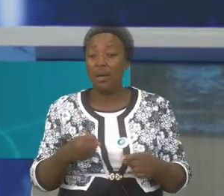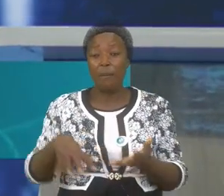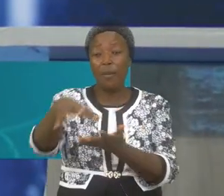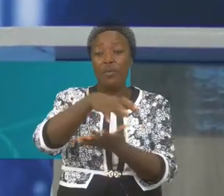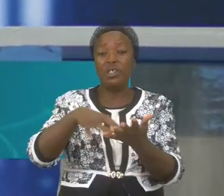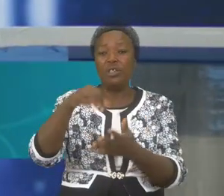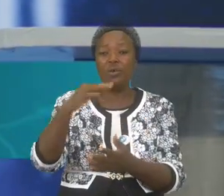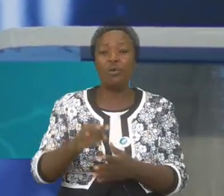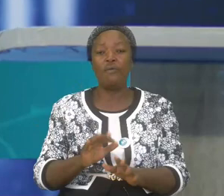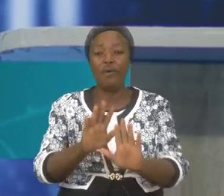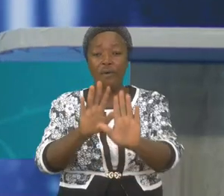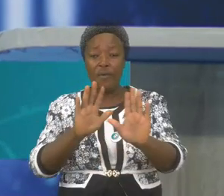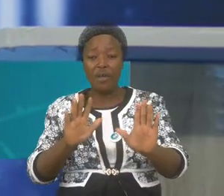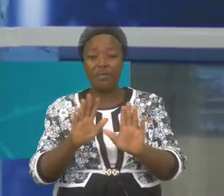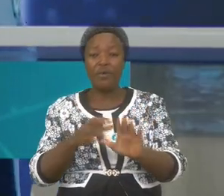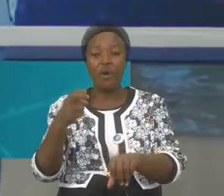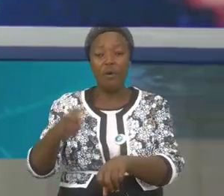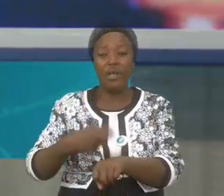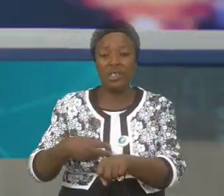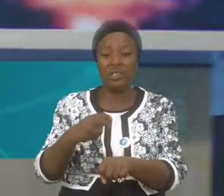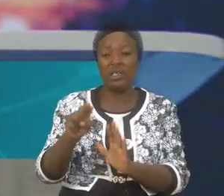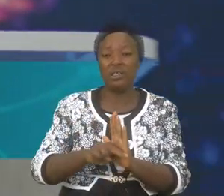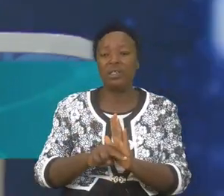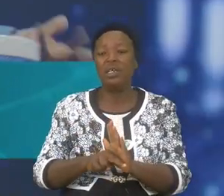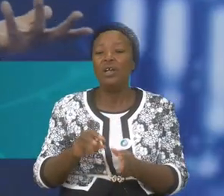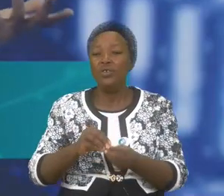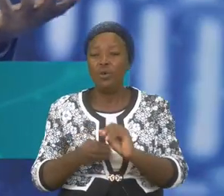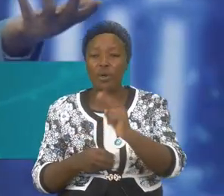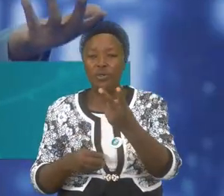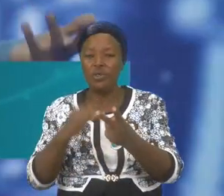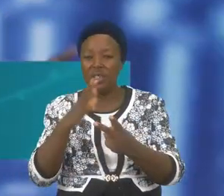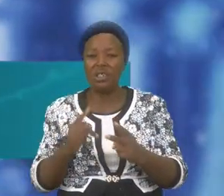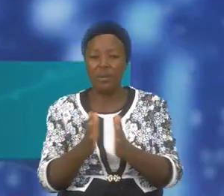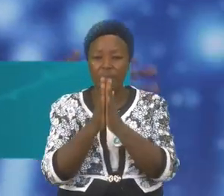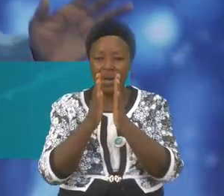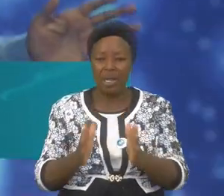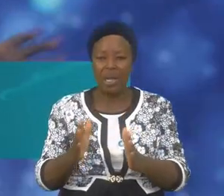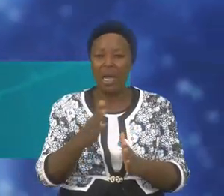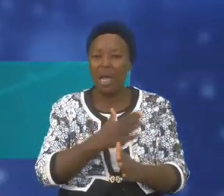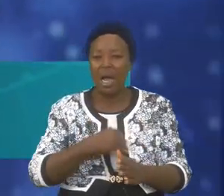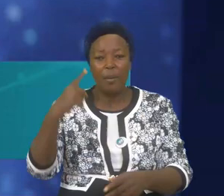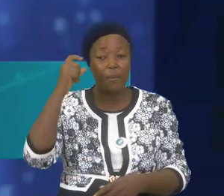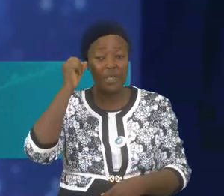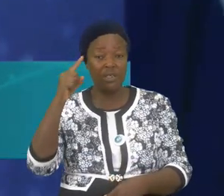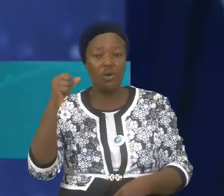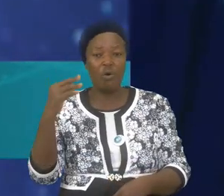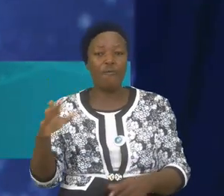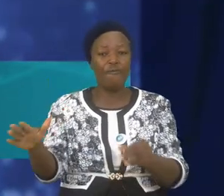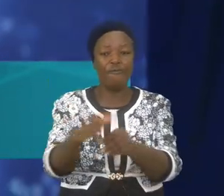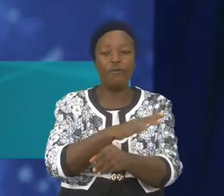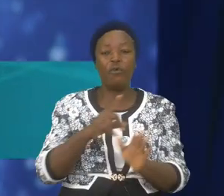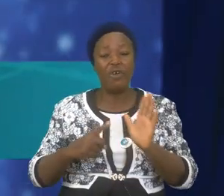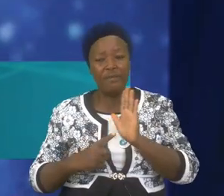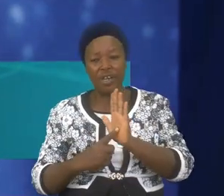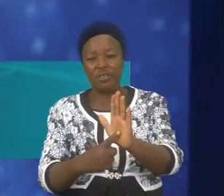and perception of full revelation. Revelation, full revelation. When Daniel